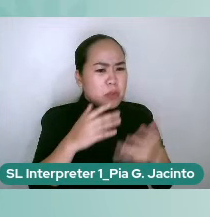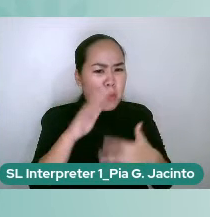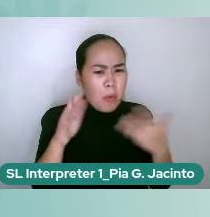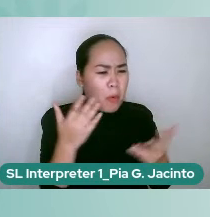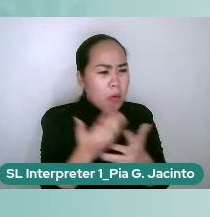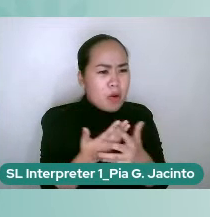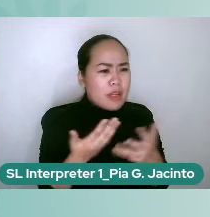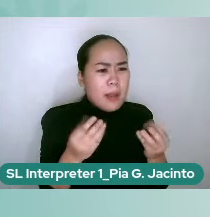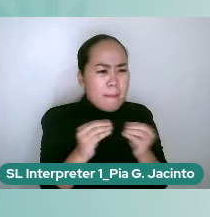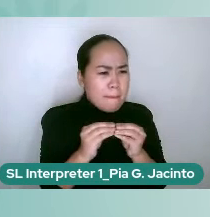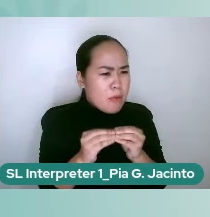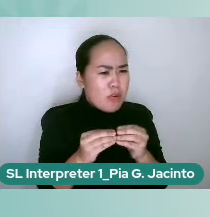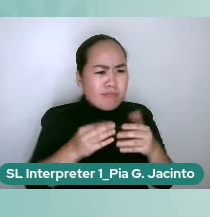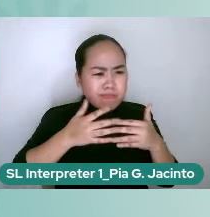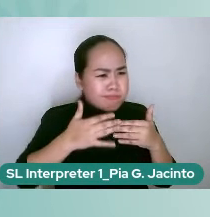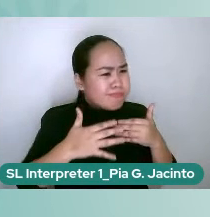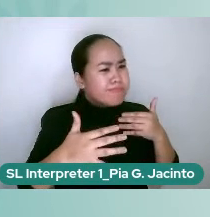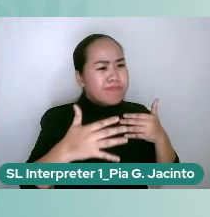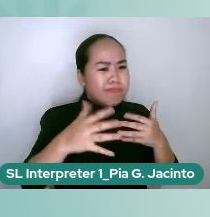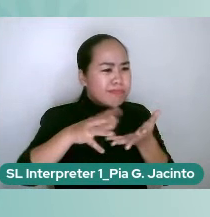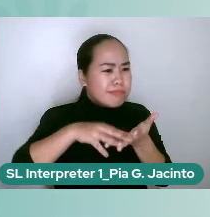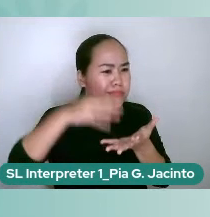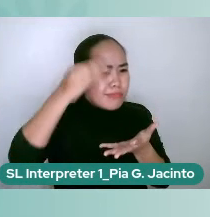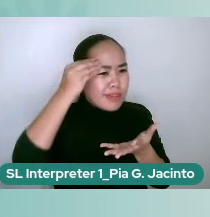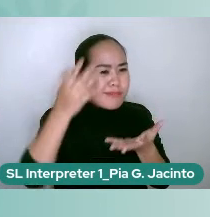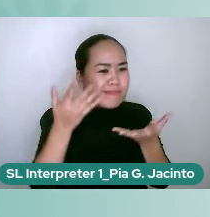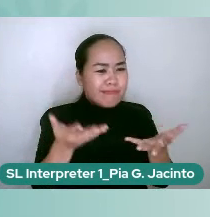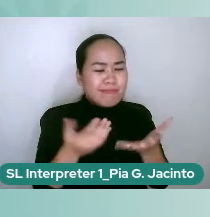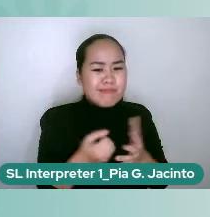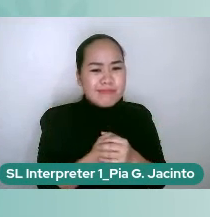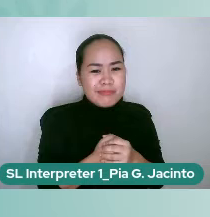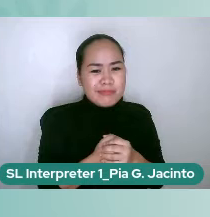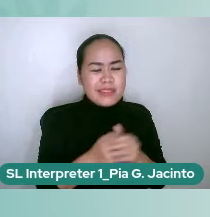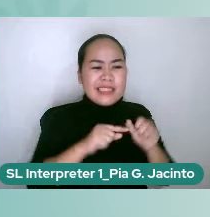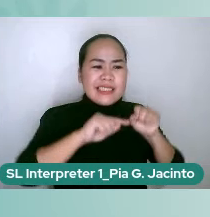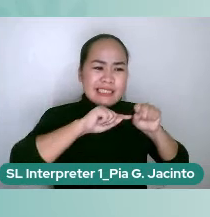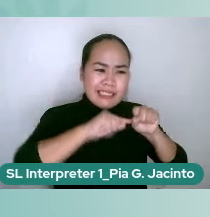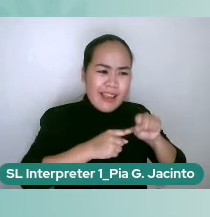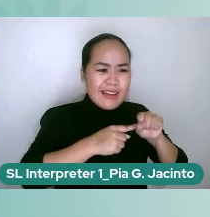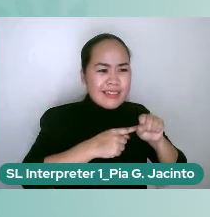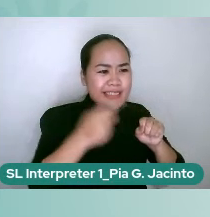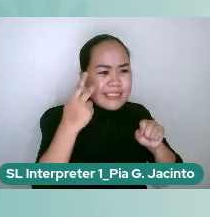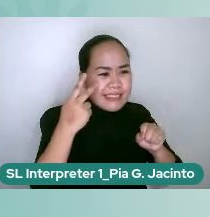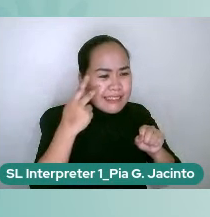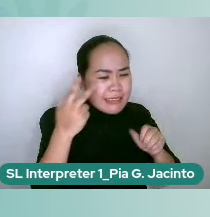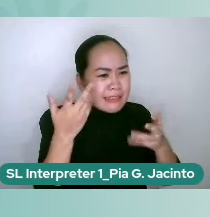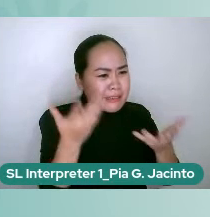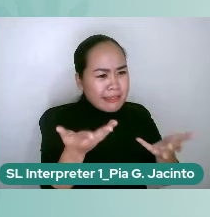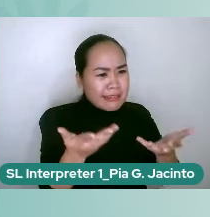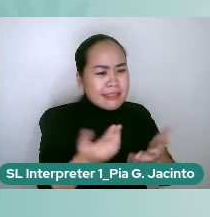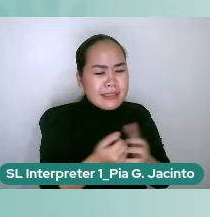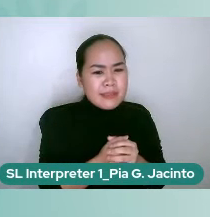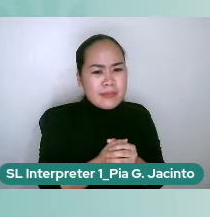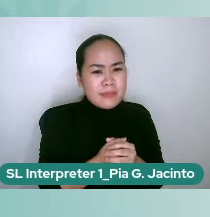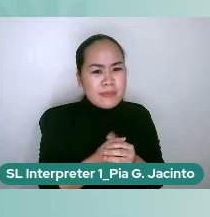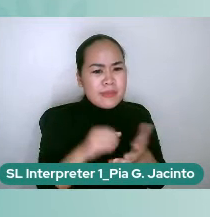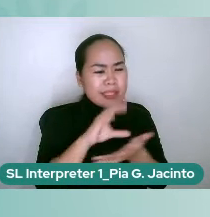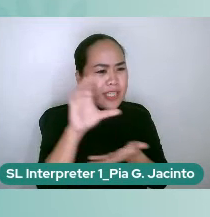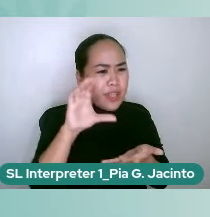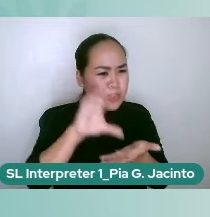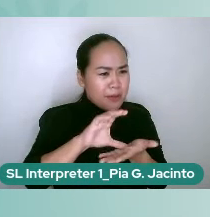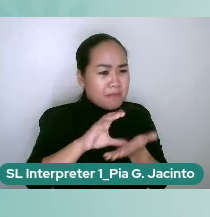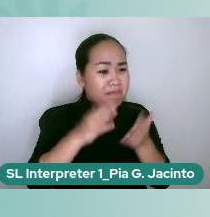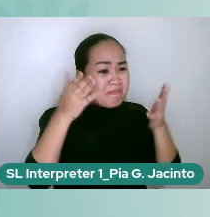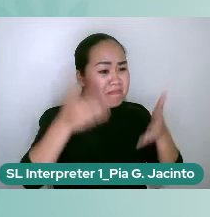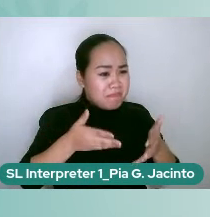the commitments that are needed to deliver on it. But it starts again with the recognition at the center of this all are women and their